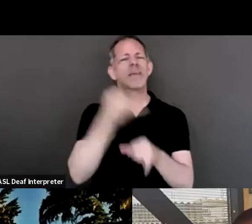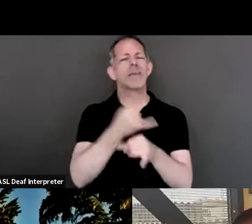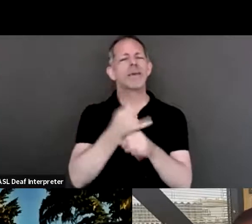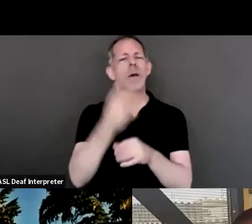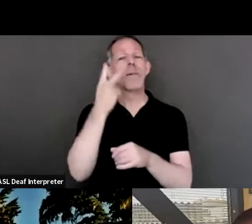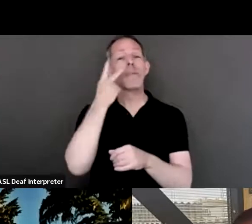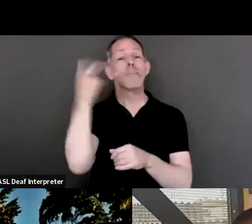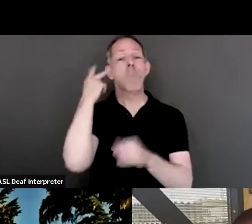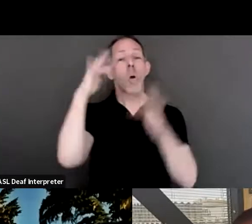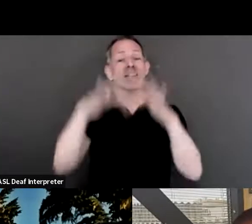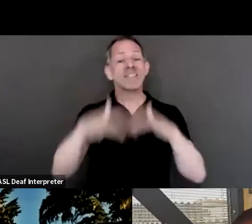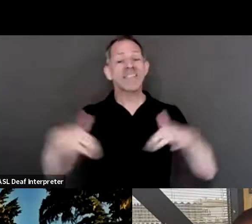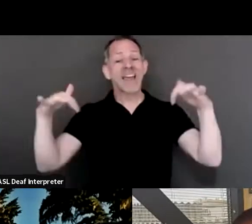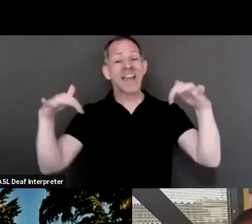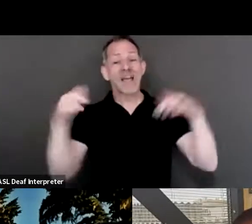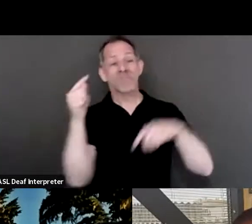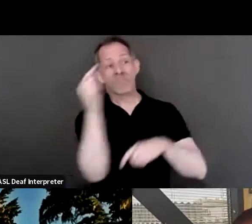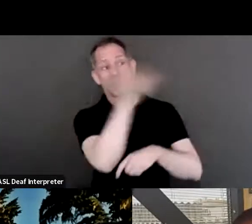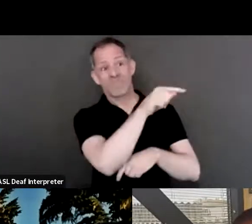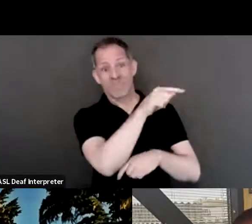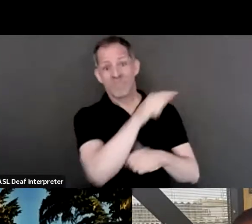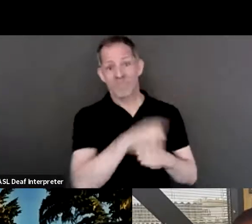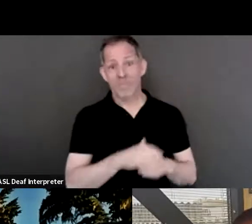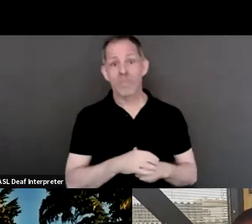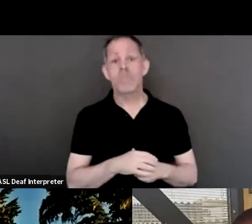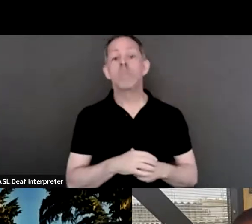testing site there. I think we have testing going on